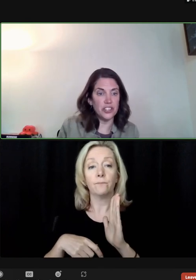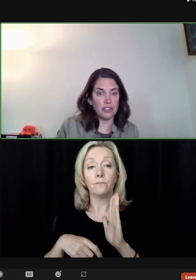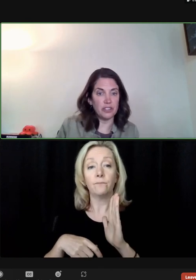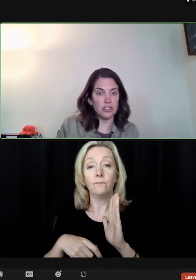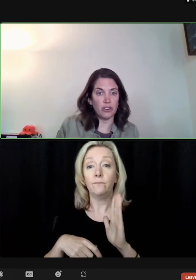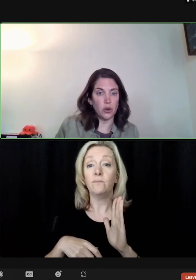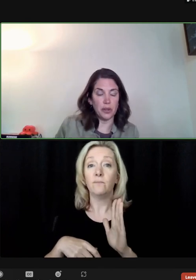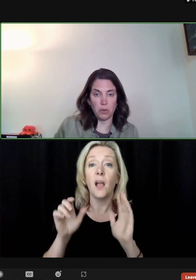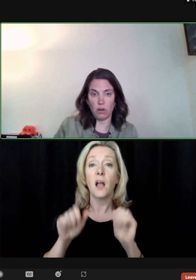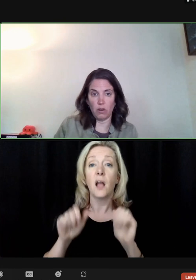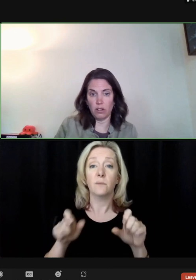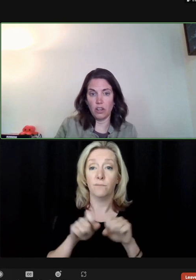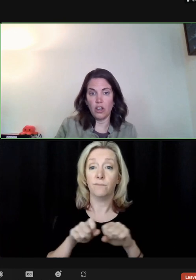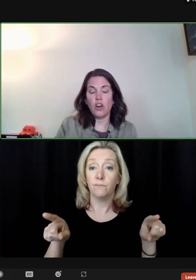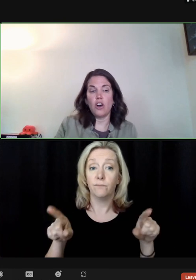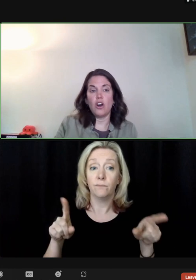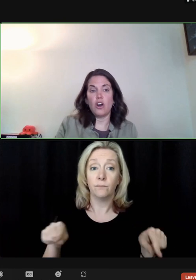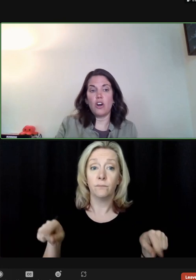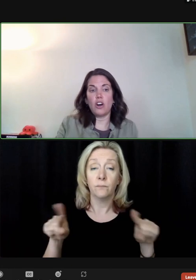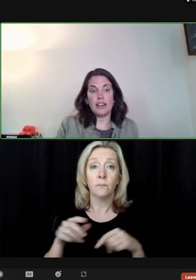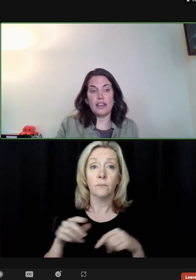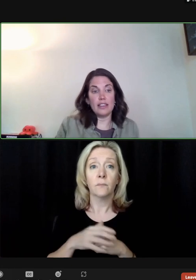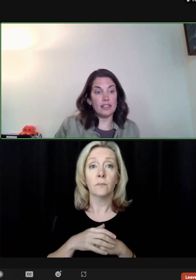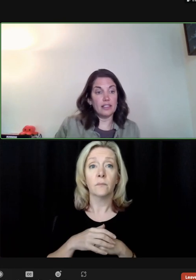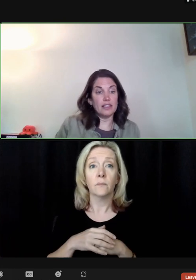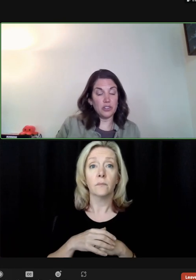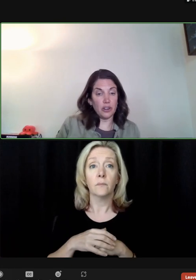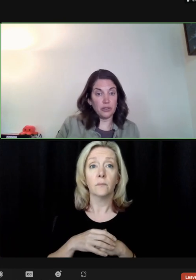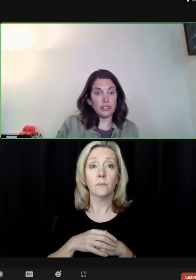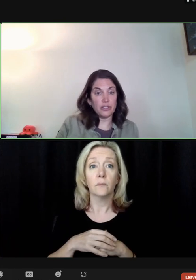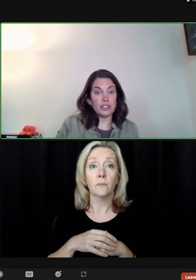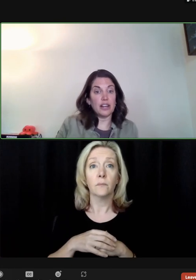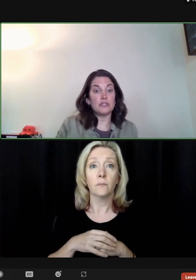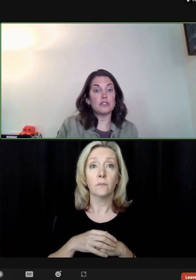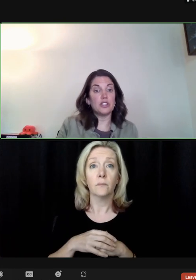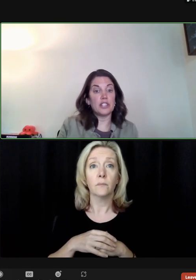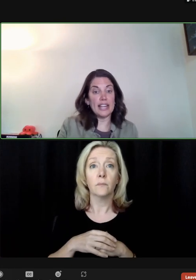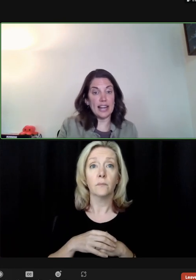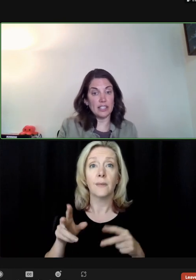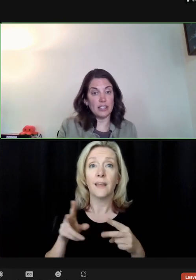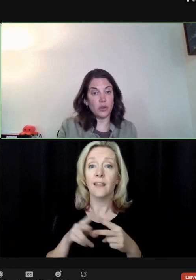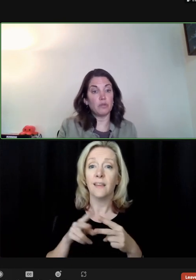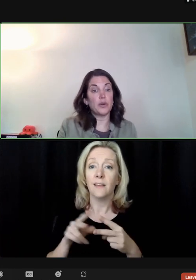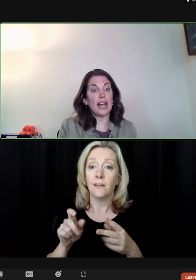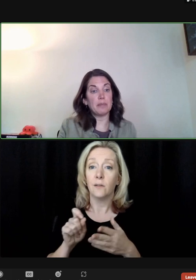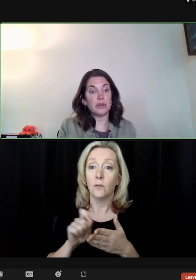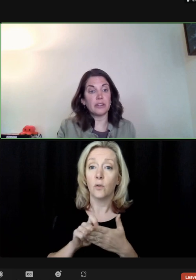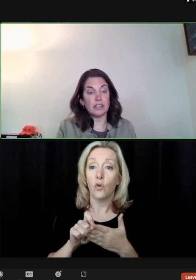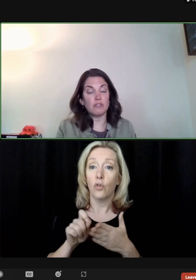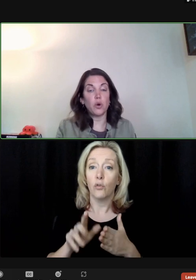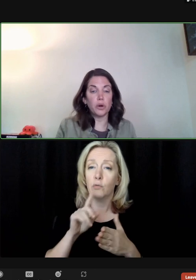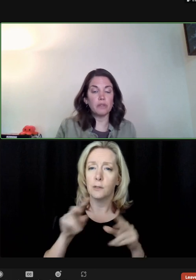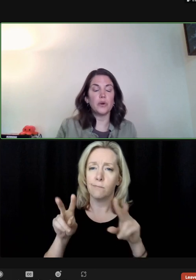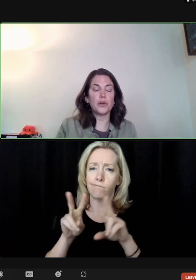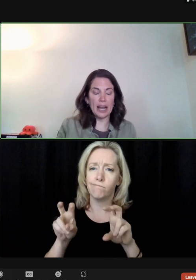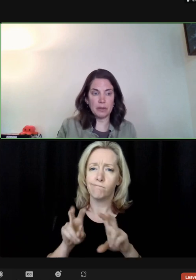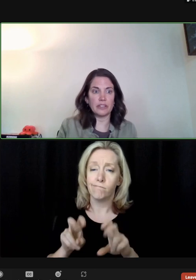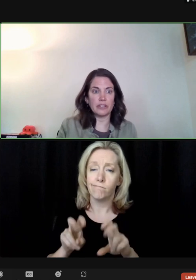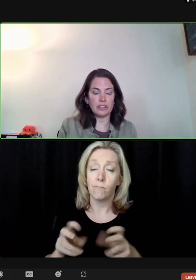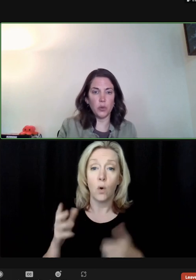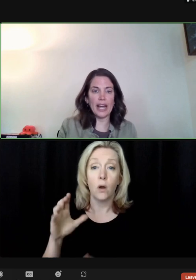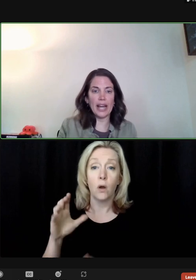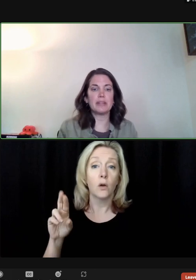am happy to share this article with you all. On these authors kind of looked at core